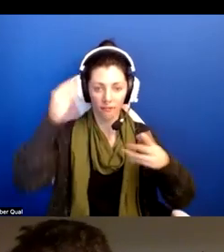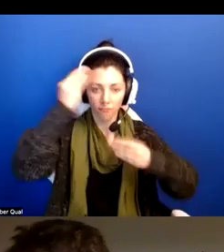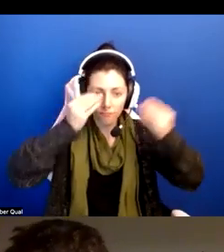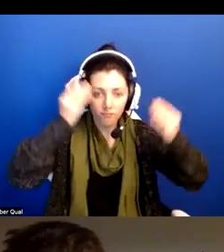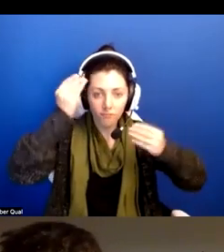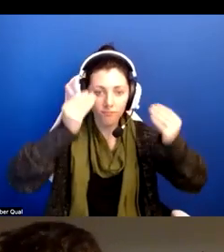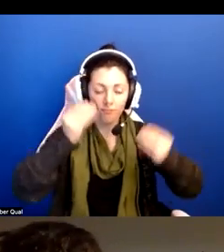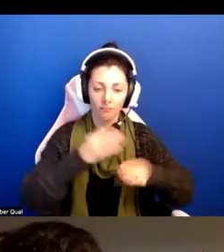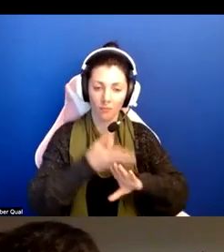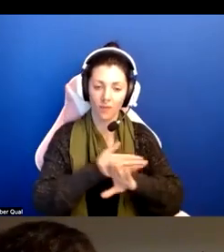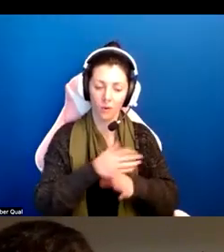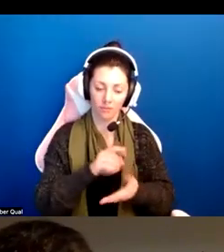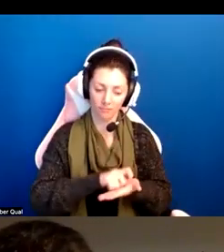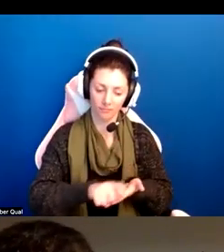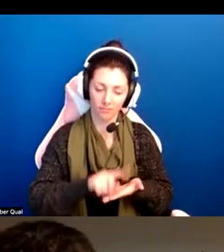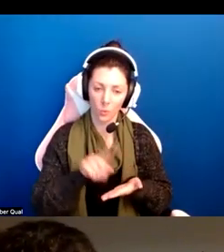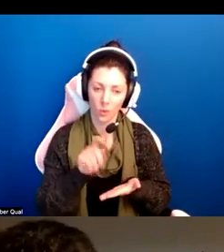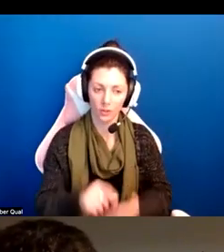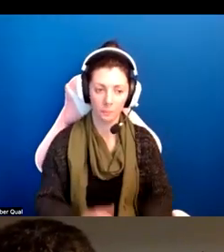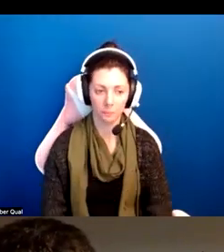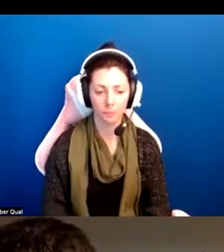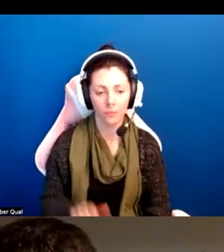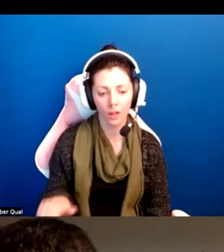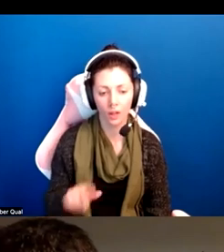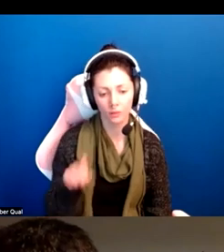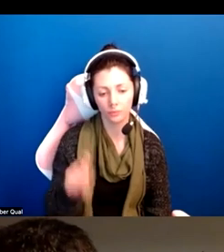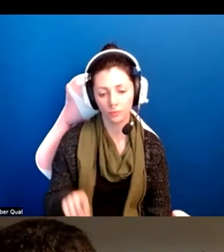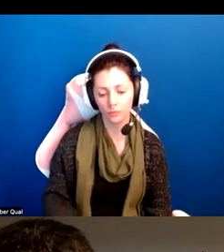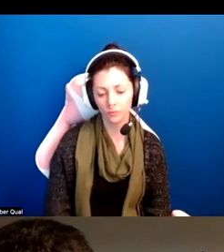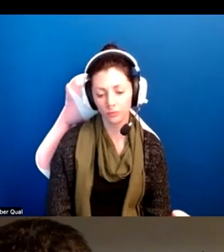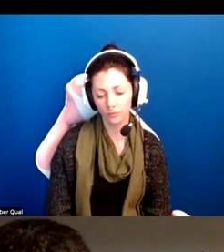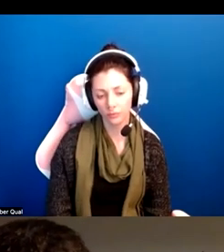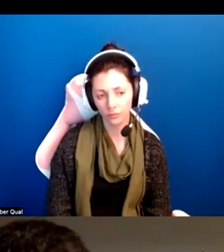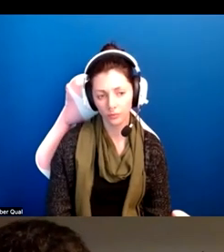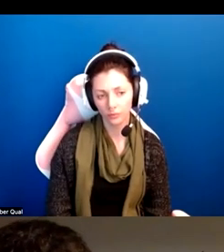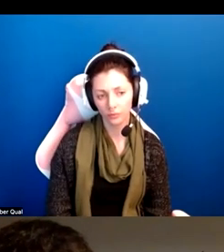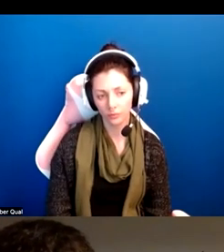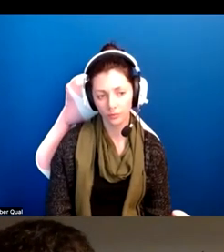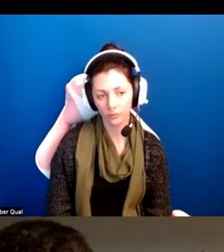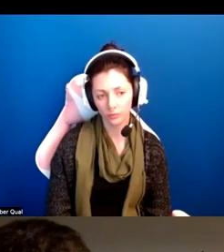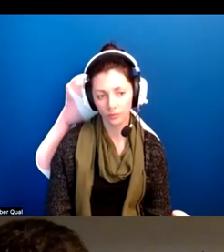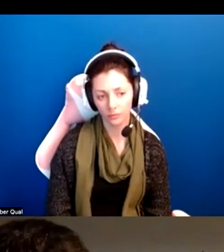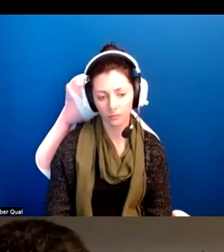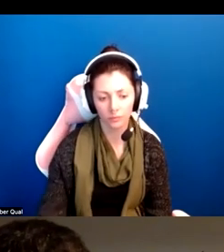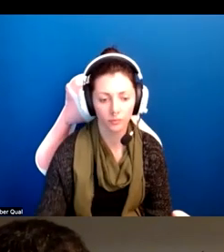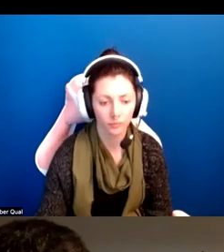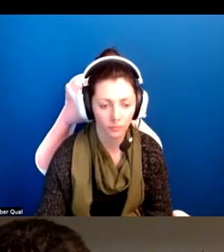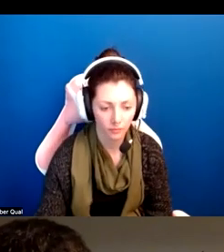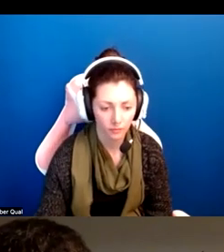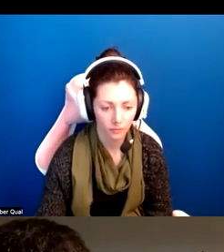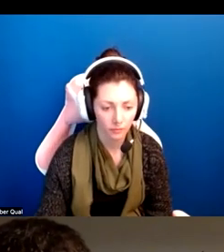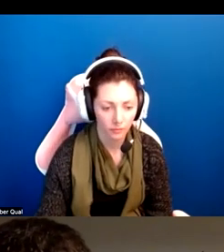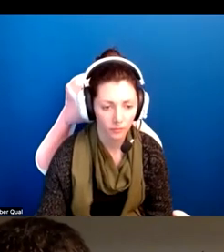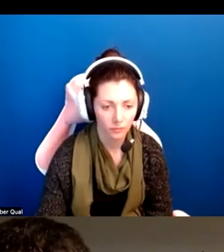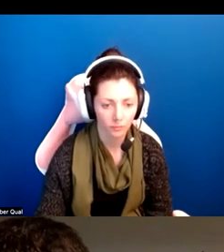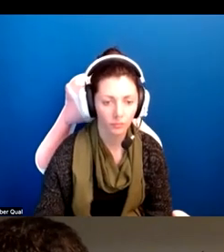come in. How have you noticed the shift culturally from pandemic in terms of people's willingness for remote aspects of work to return to